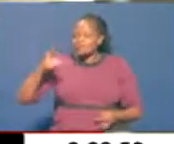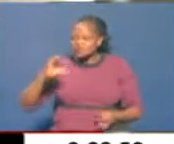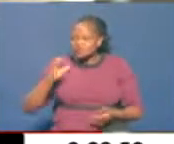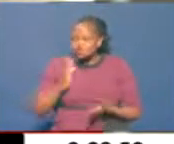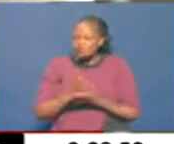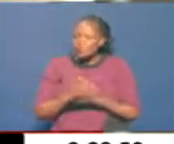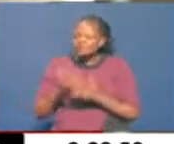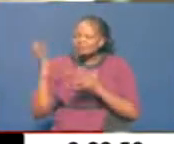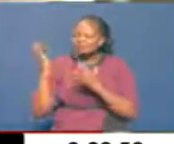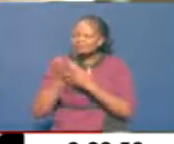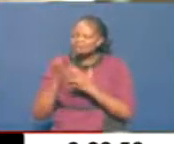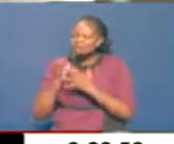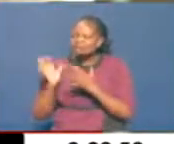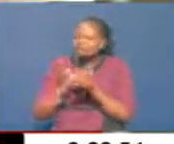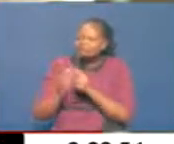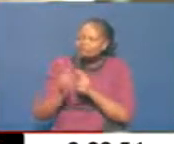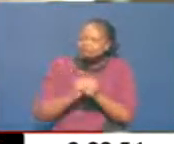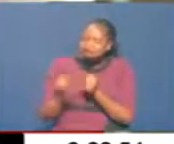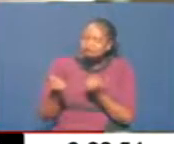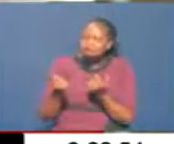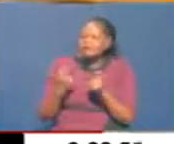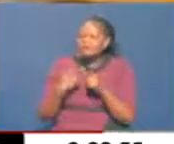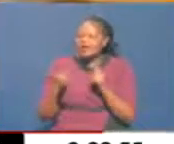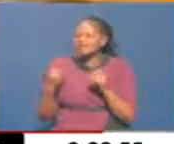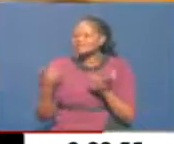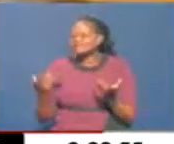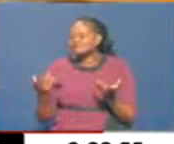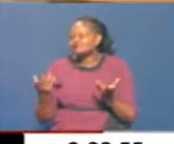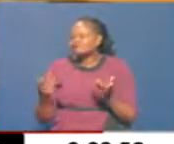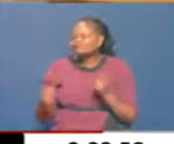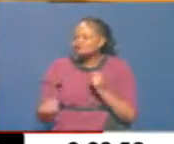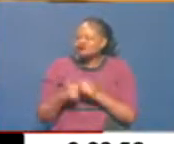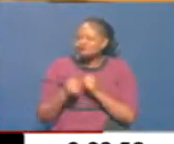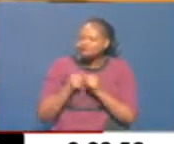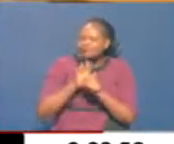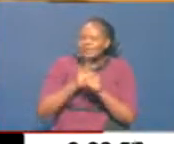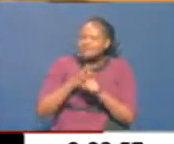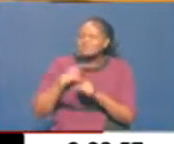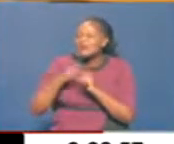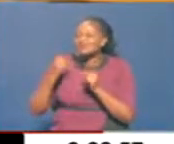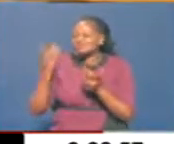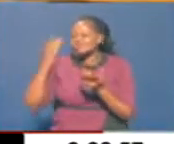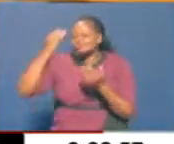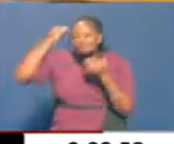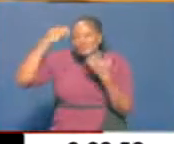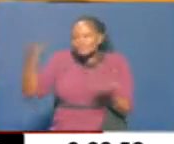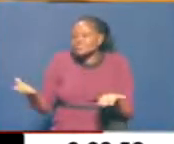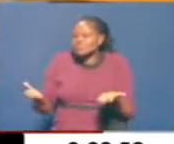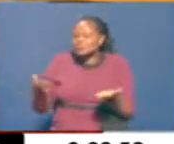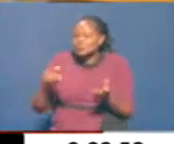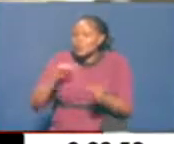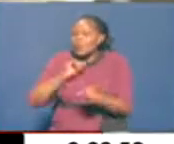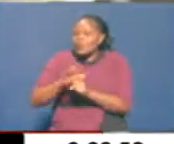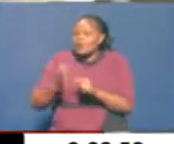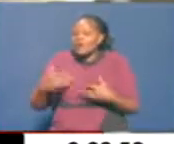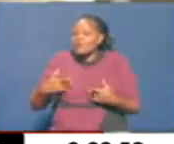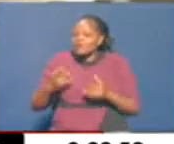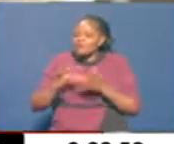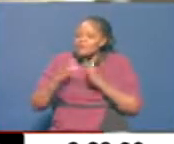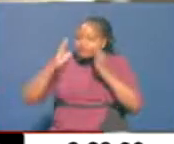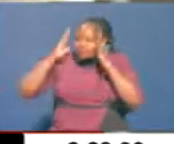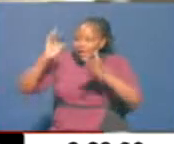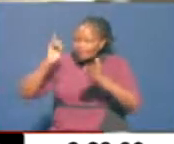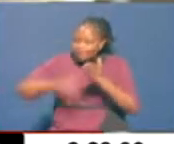disruptions. Primarily at that time, we had, you know, no idea in terms of we have a pandemic coming in. And so our focus was on, you know, can